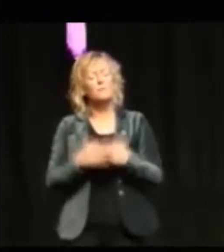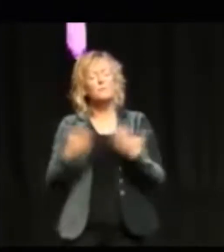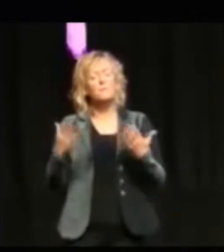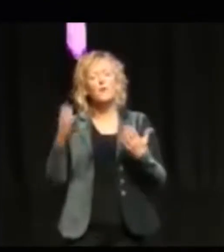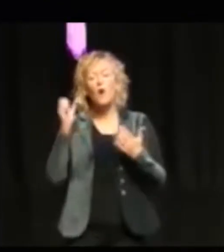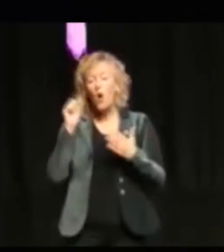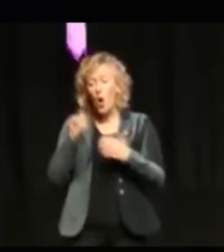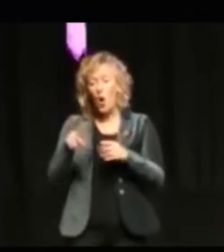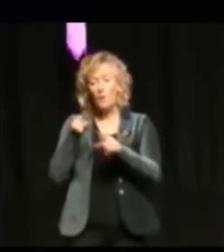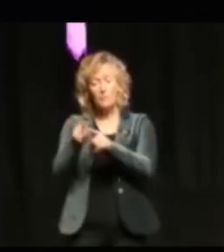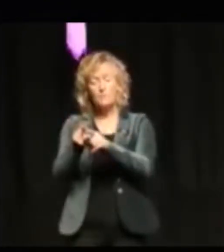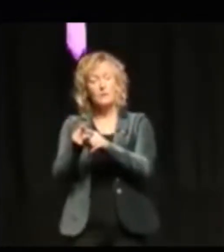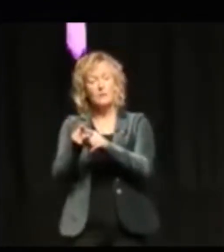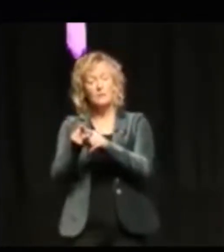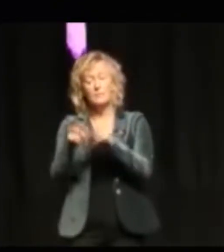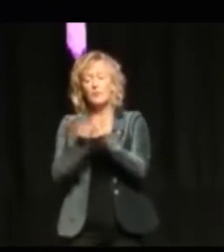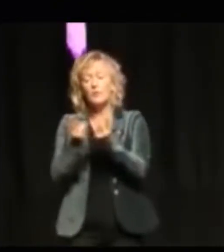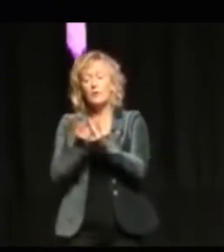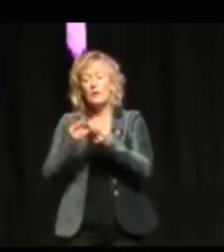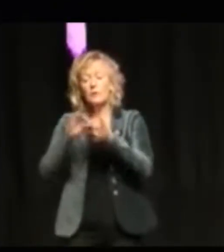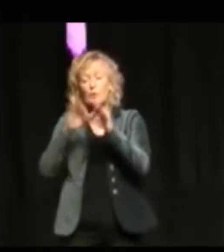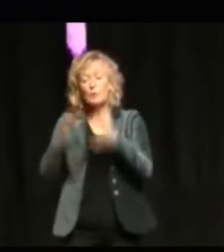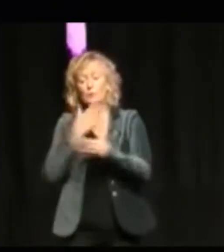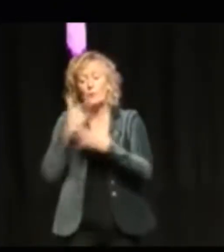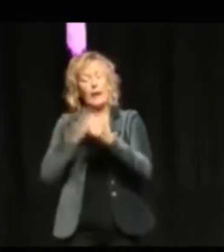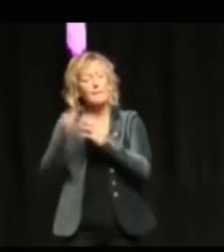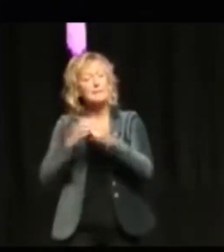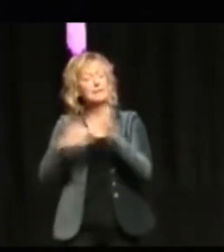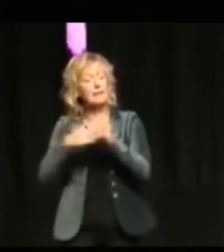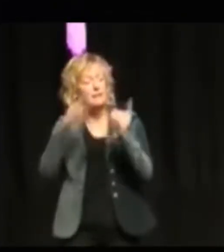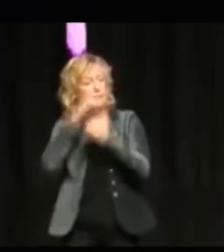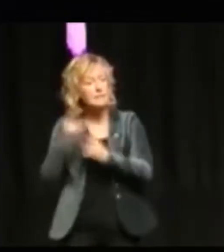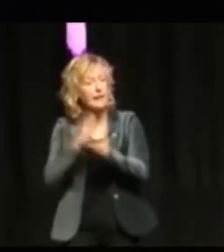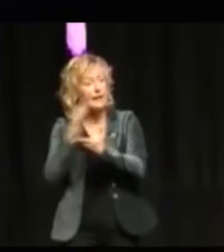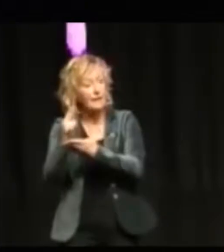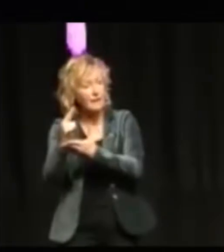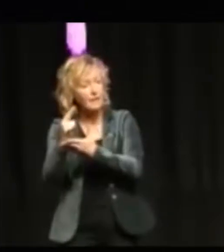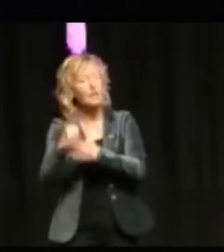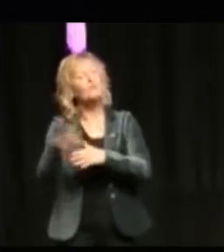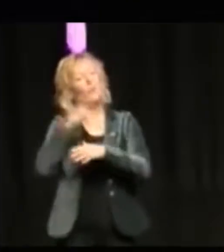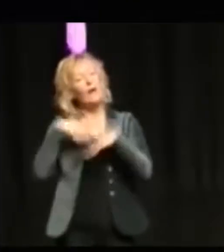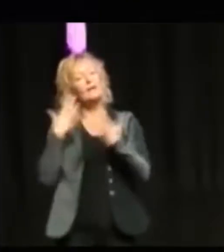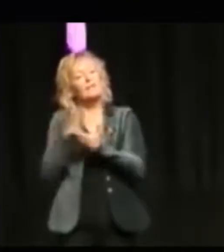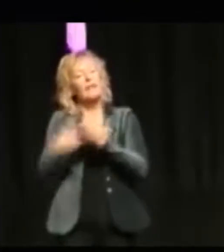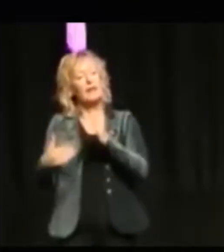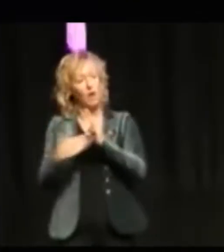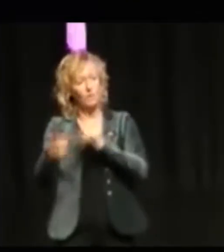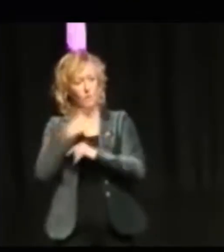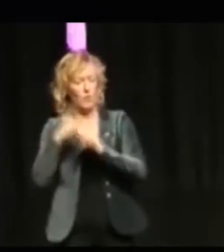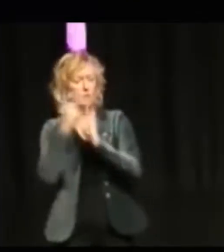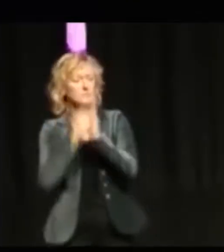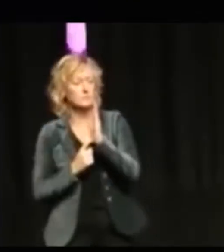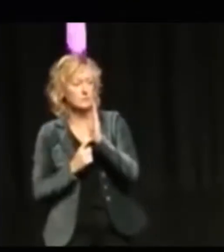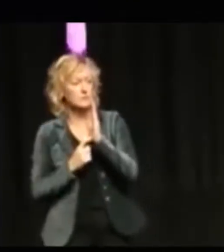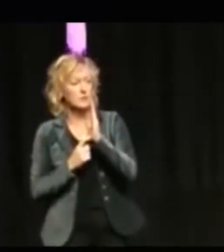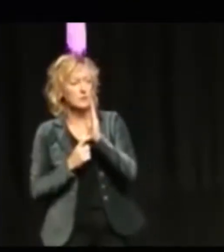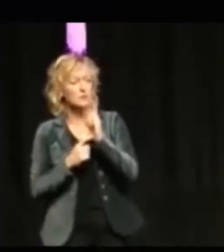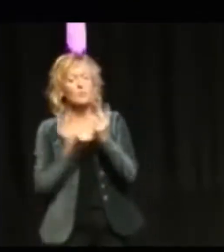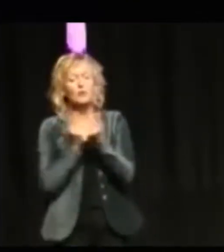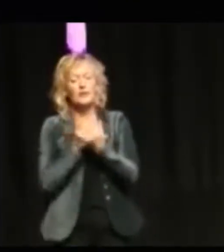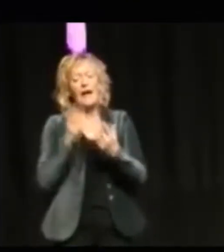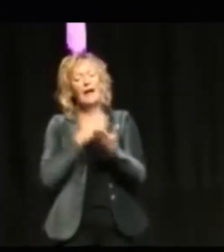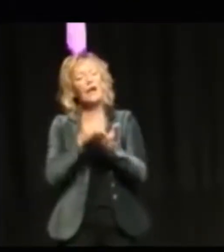hospital isn't implementing my human rights well? And this is the cross-cutting human rights principles, the things that govern how everything is